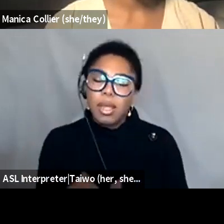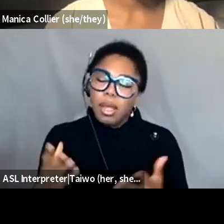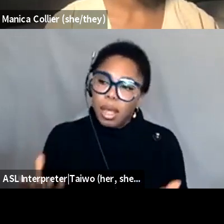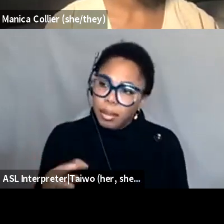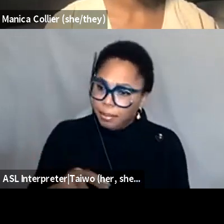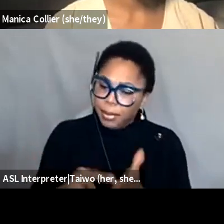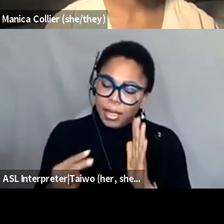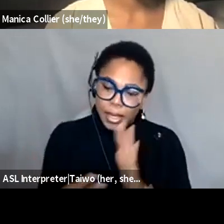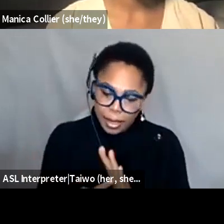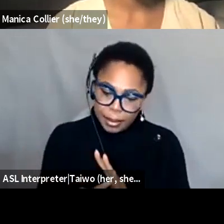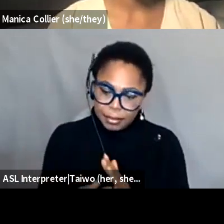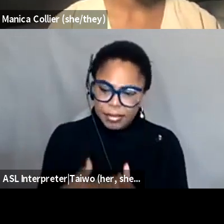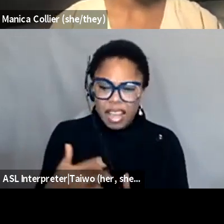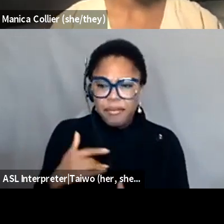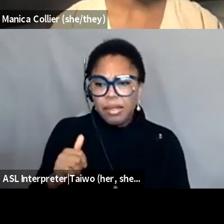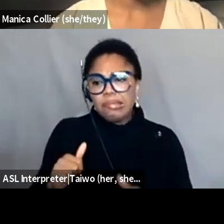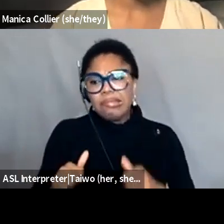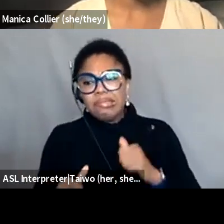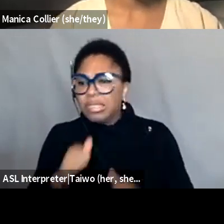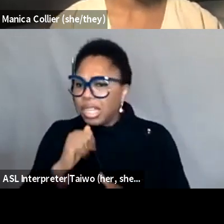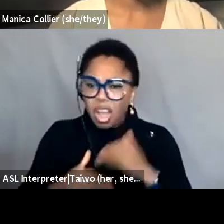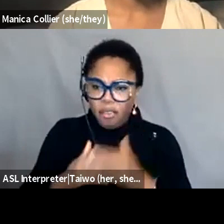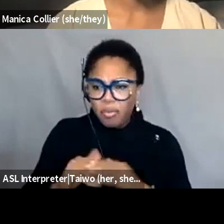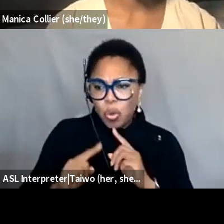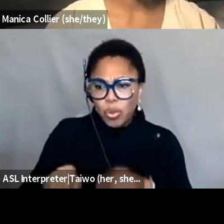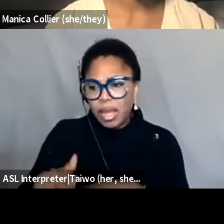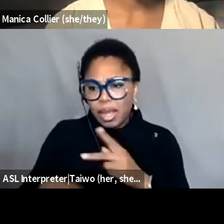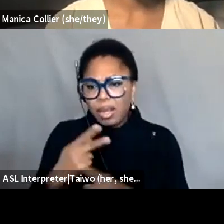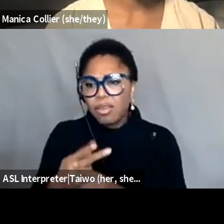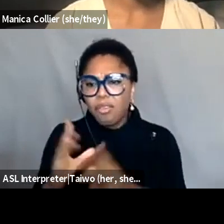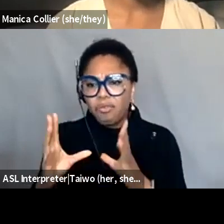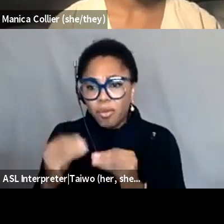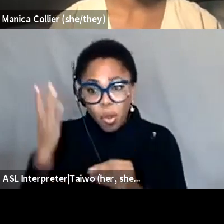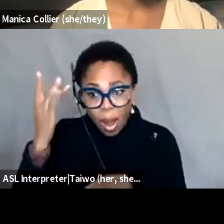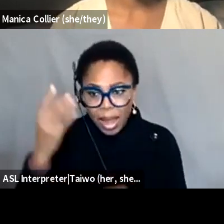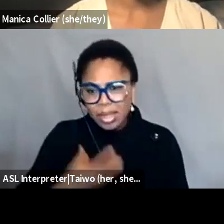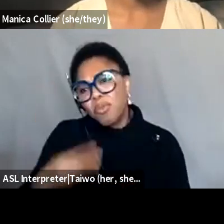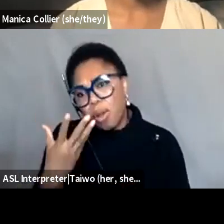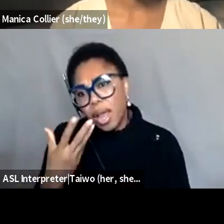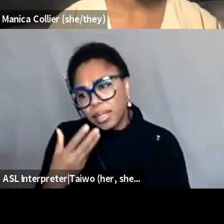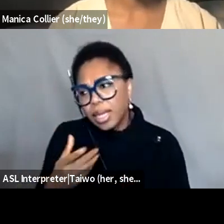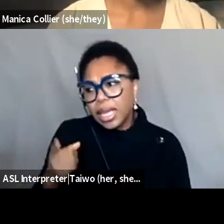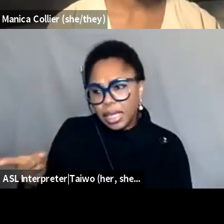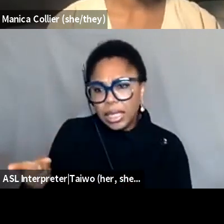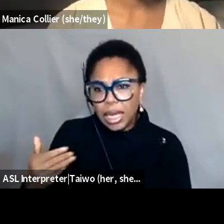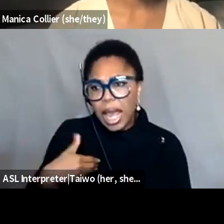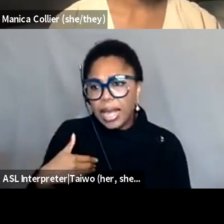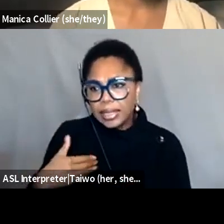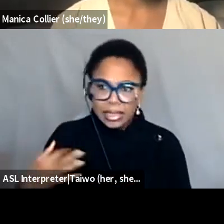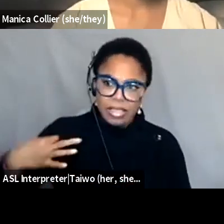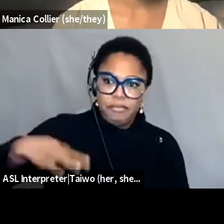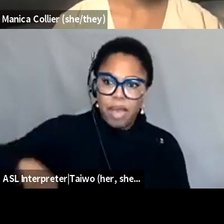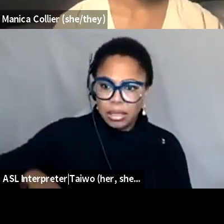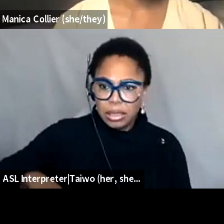mean, I would feel uncomfortable going to those because I'm white. And so he definitely has like the upper leg on